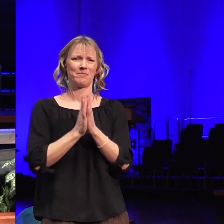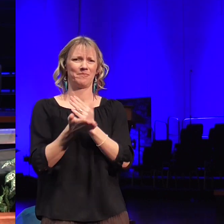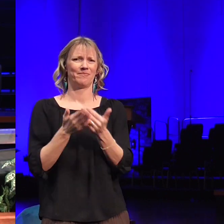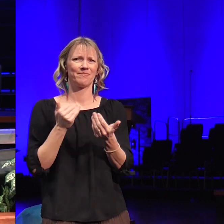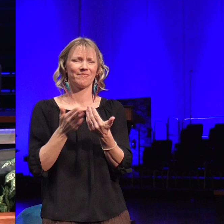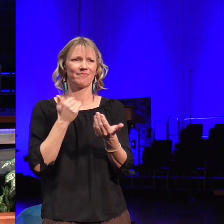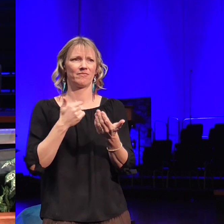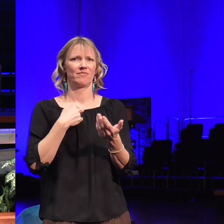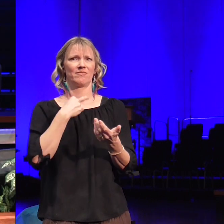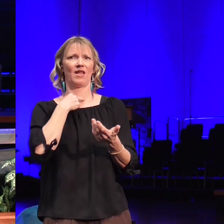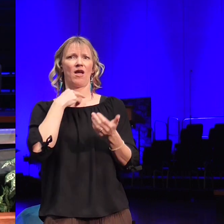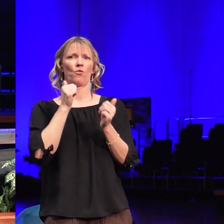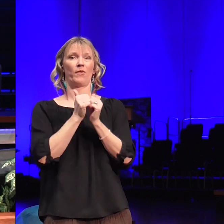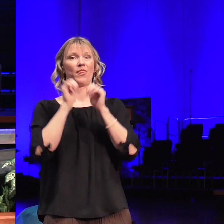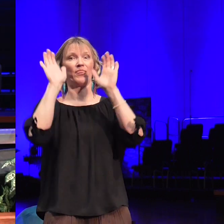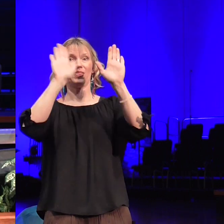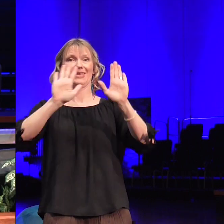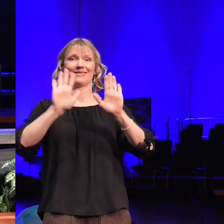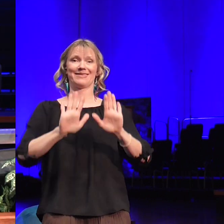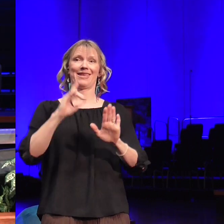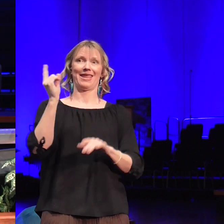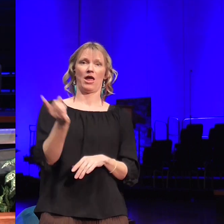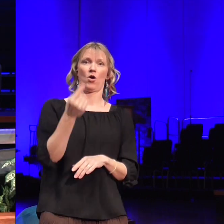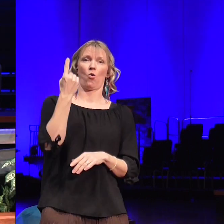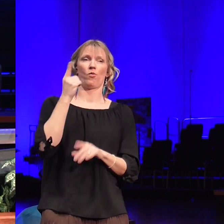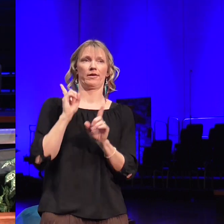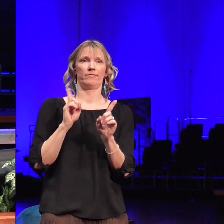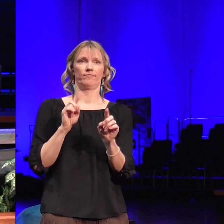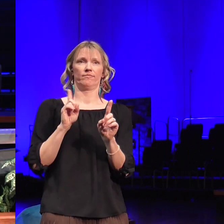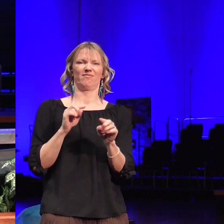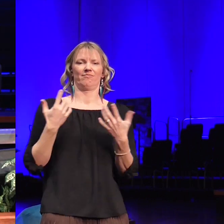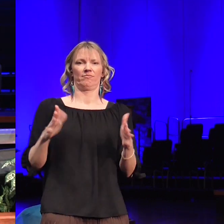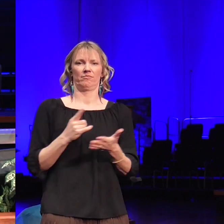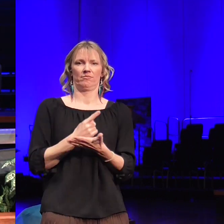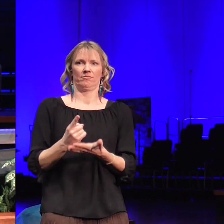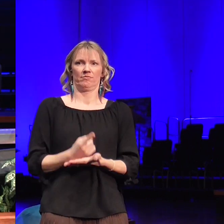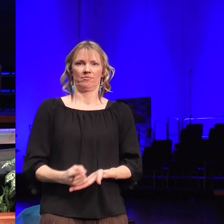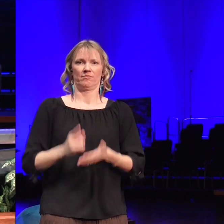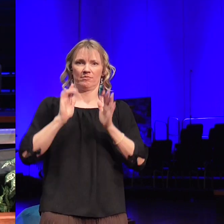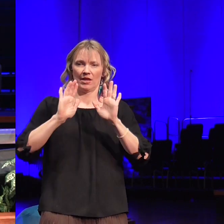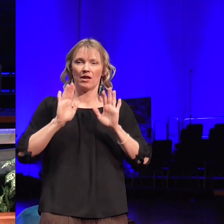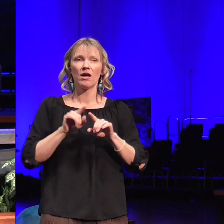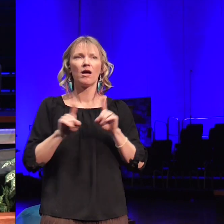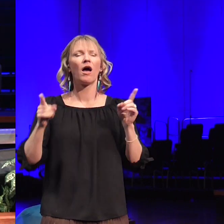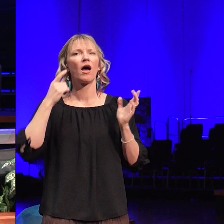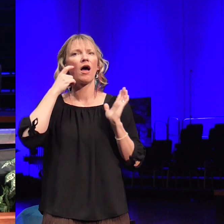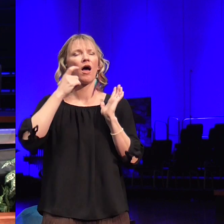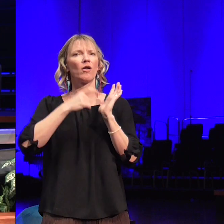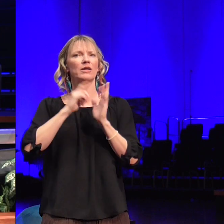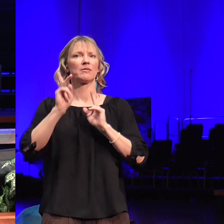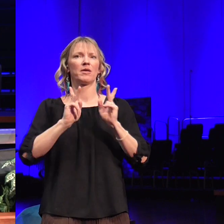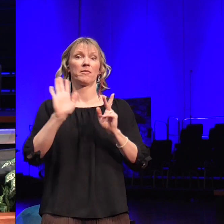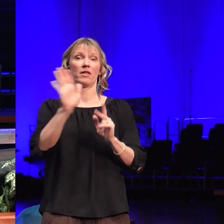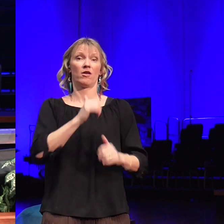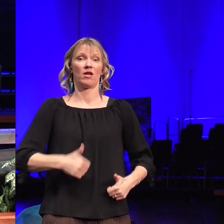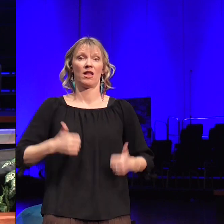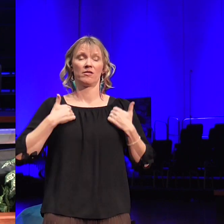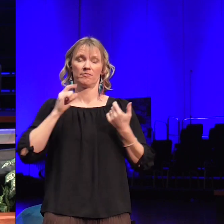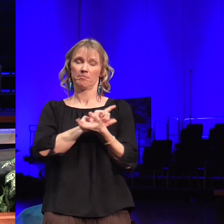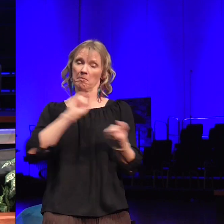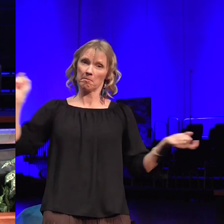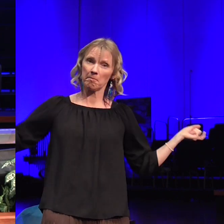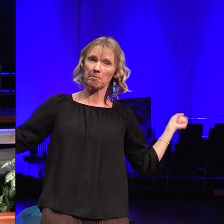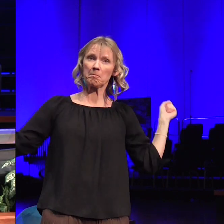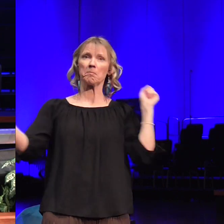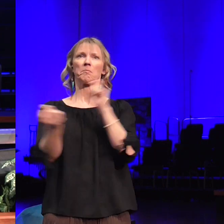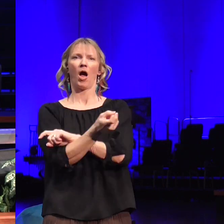in the Sunday-only gig. But what I've watched is that people who really change their lives profoundly